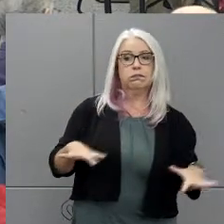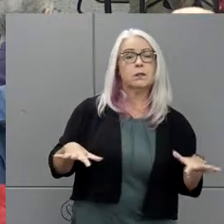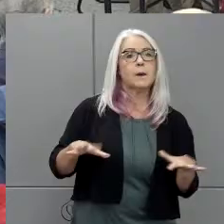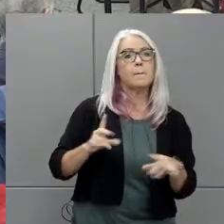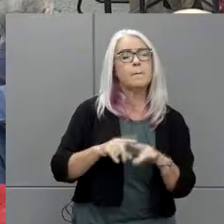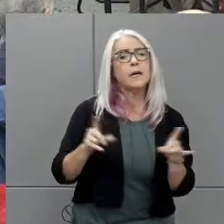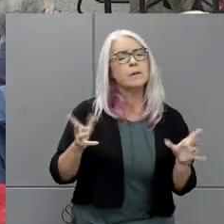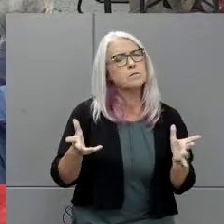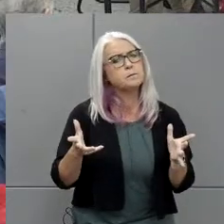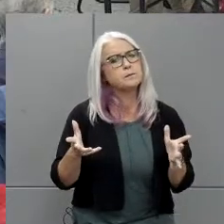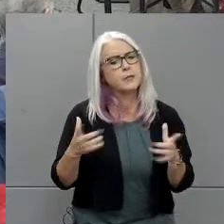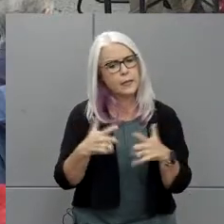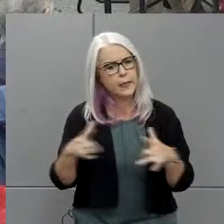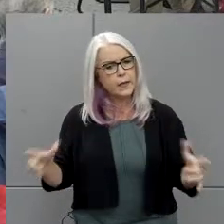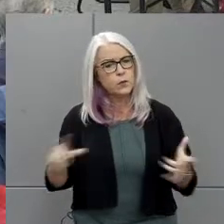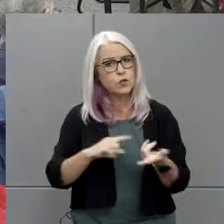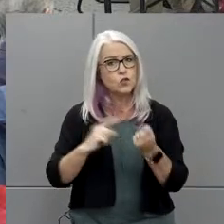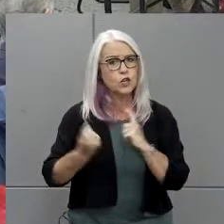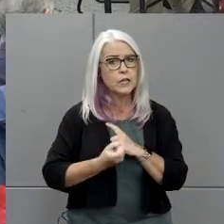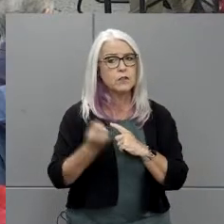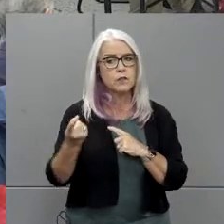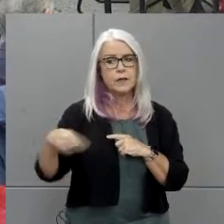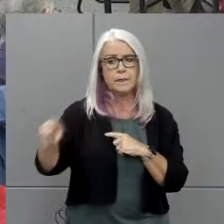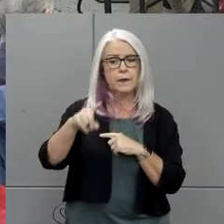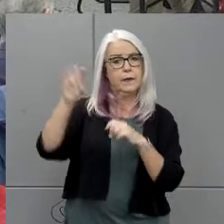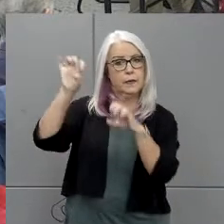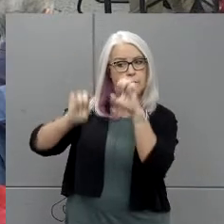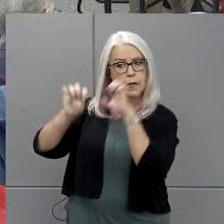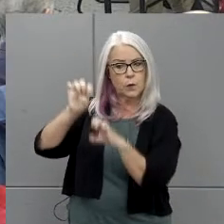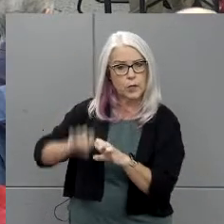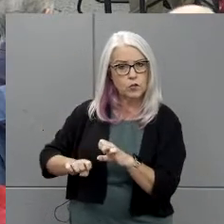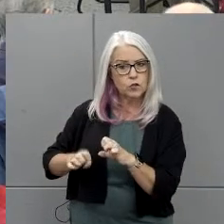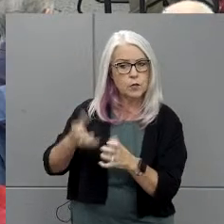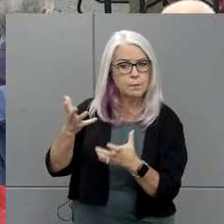it, was the language change where it says the evaluation may be